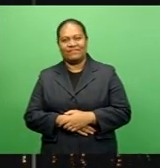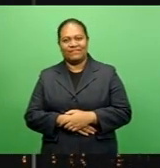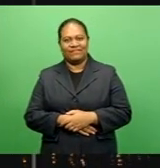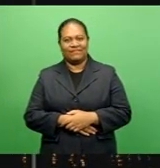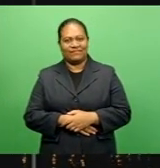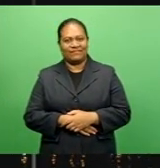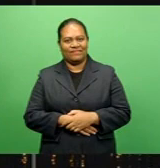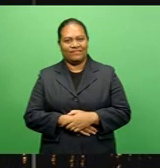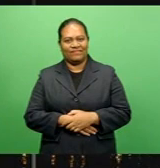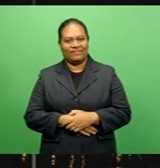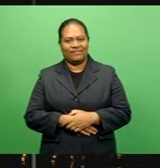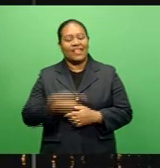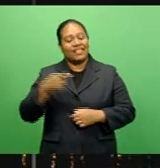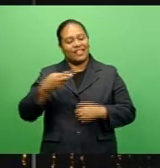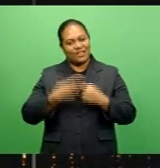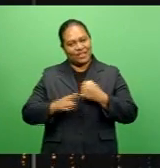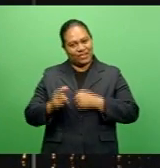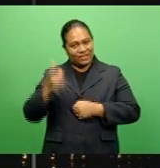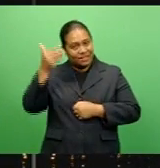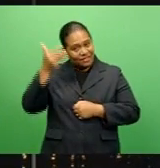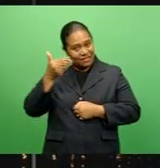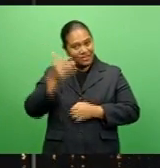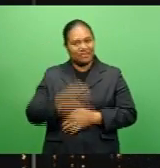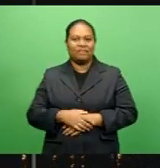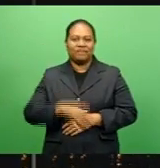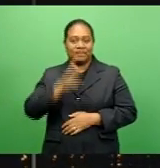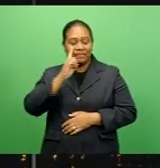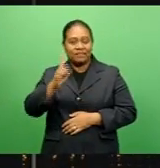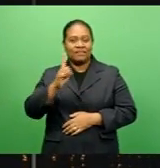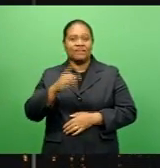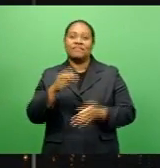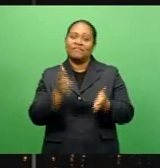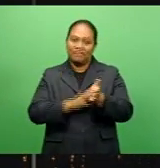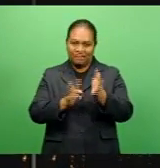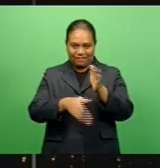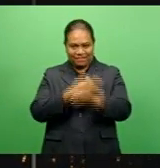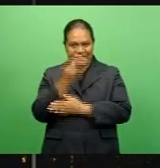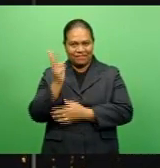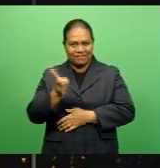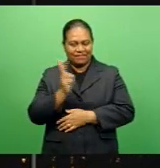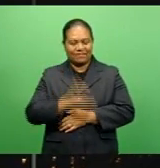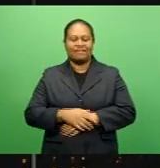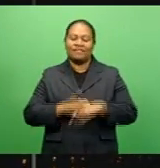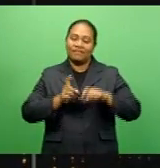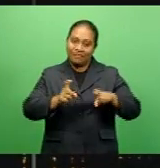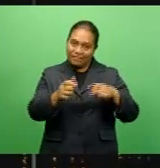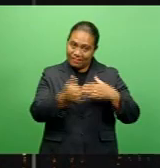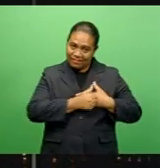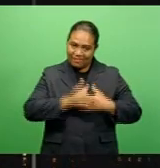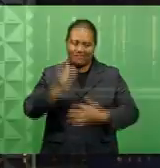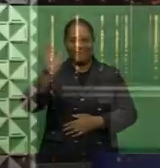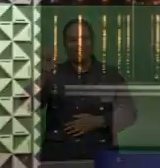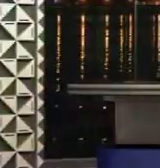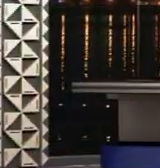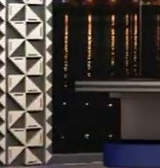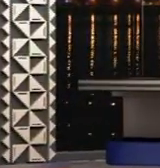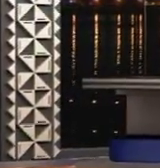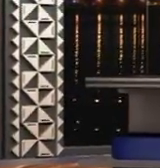Twitter and Instagram. That's your news this evening. I'll see you again on Monday. Until then, stay safe. Maudhe Manda.